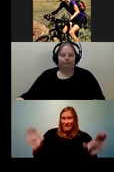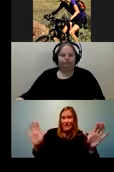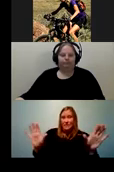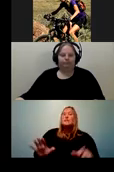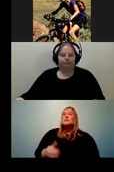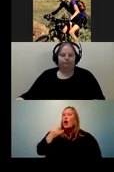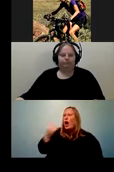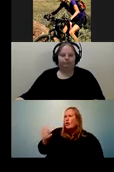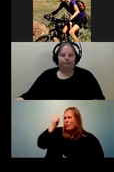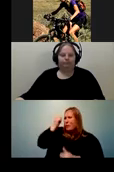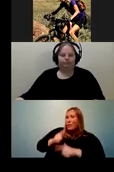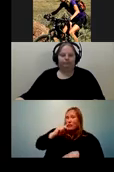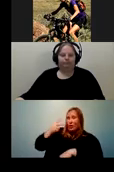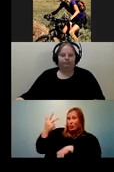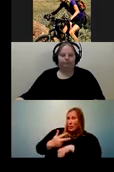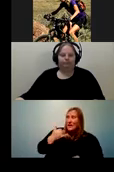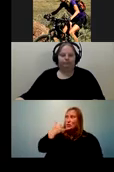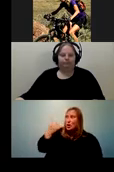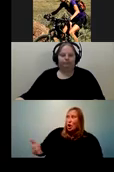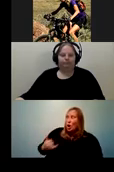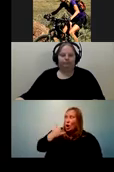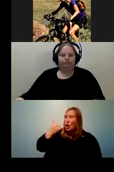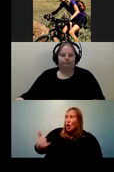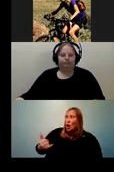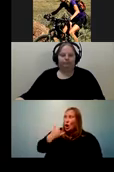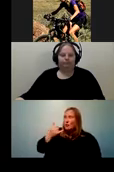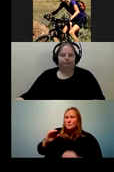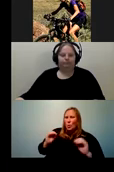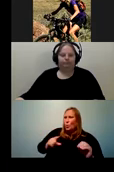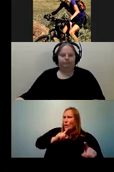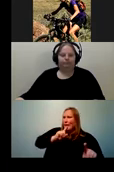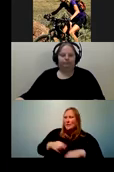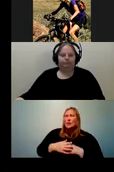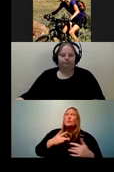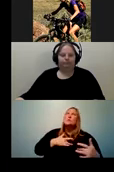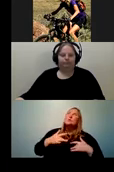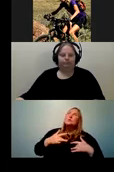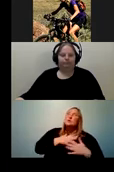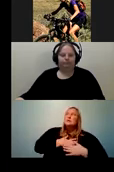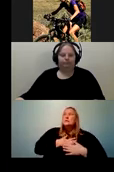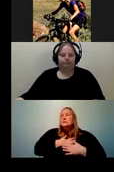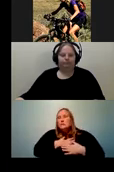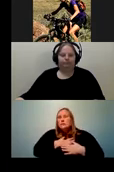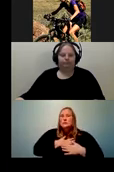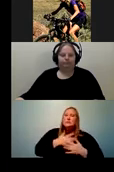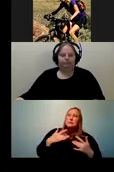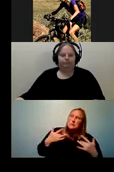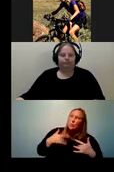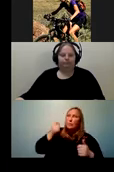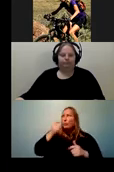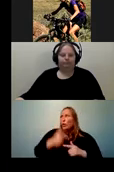calling him for 3 days. He didn't answer his phone for 3 days. I was terribly worried. He was living in another state. And when he did